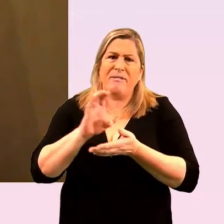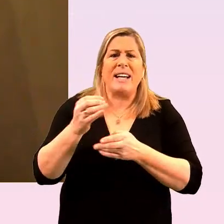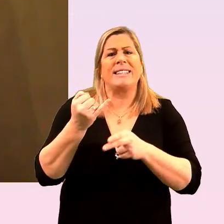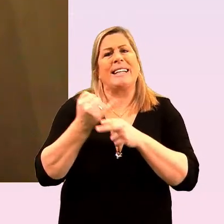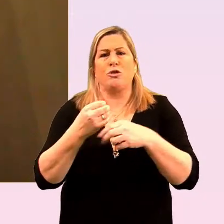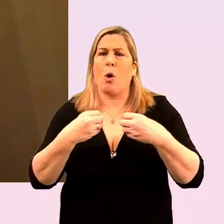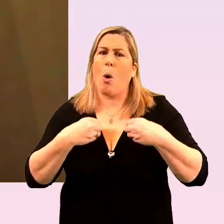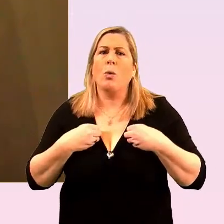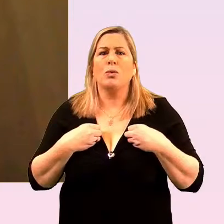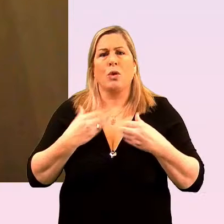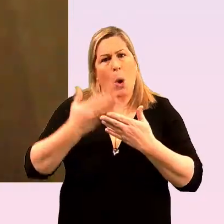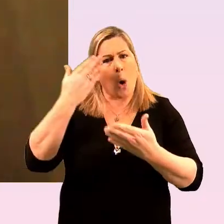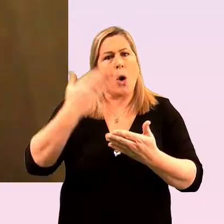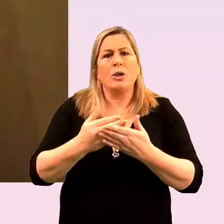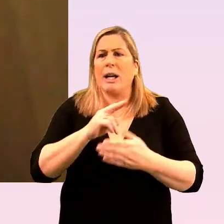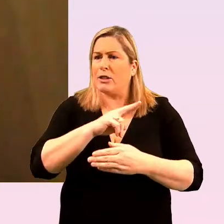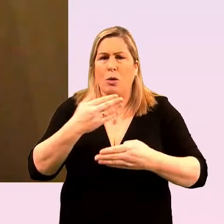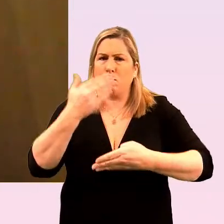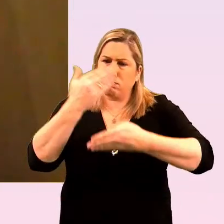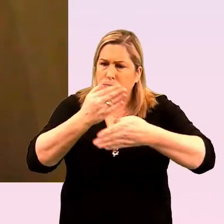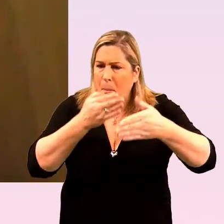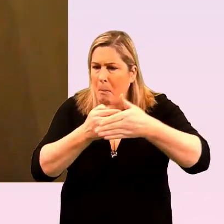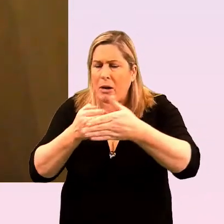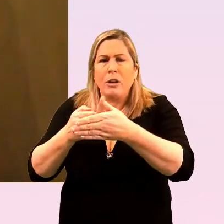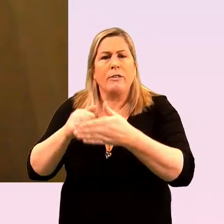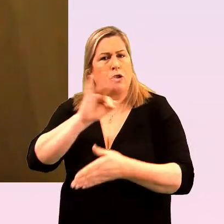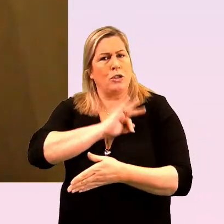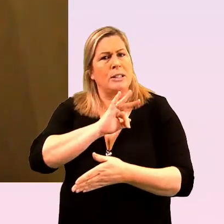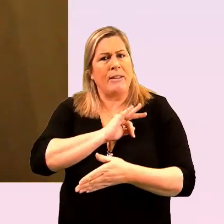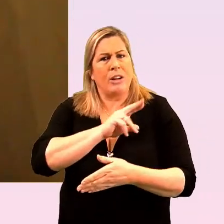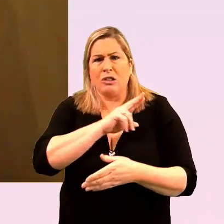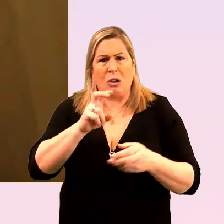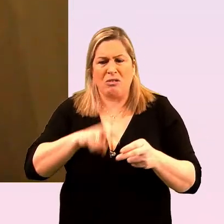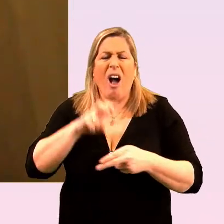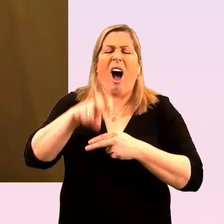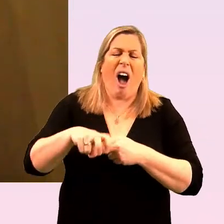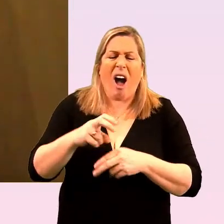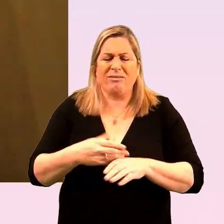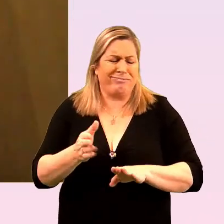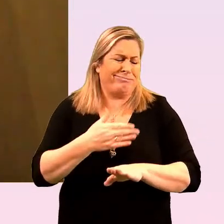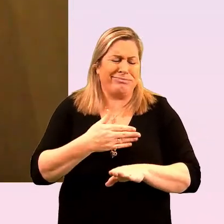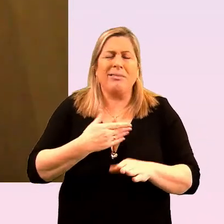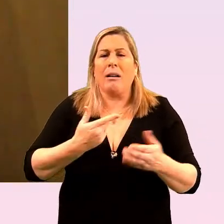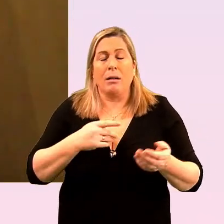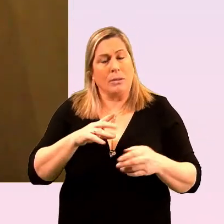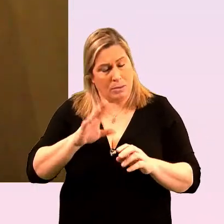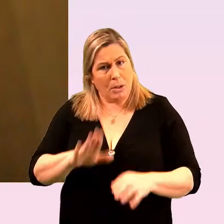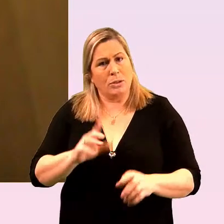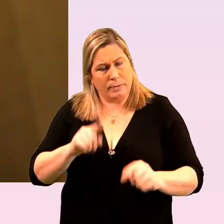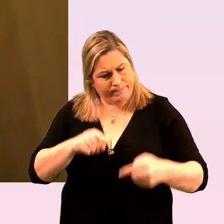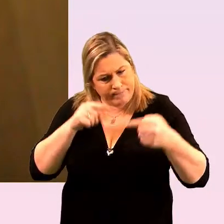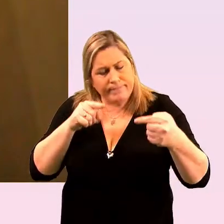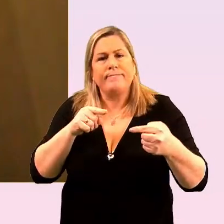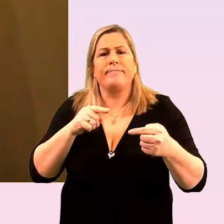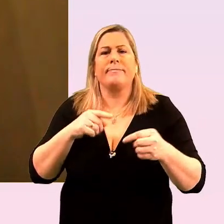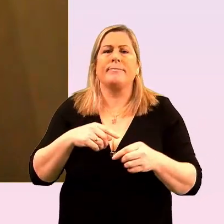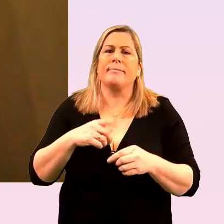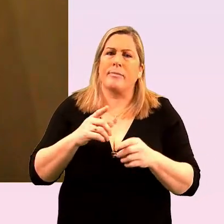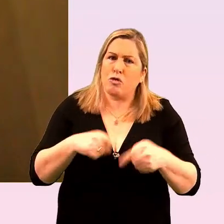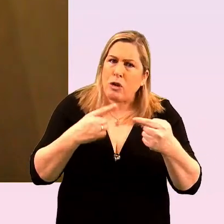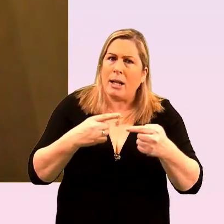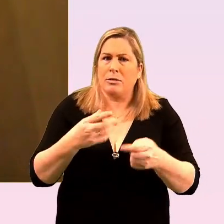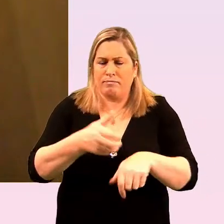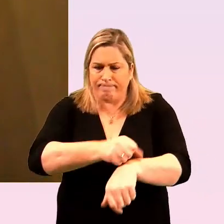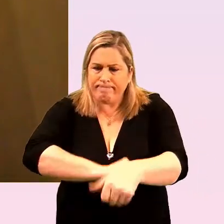stand in your own way, so as that you try to jump some hurdles and address your challenges, and then choose a job that matches your